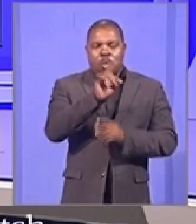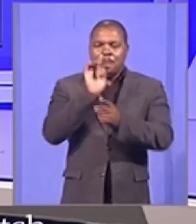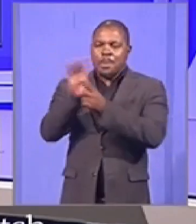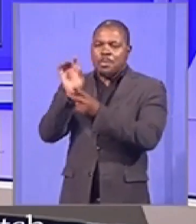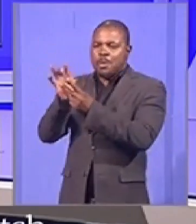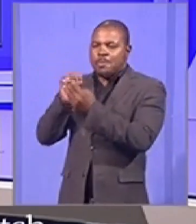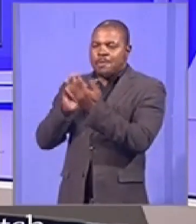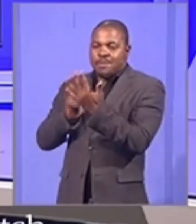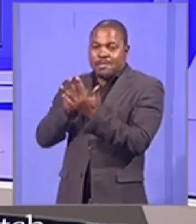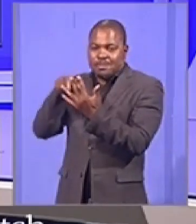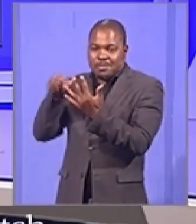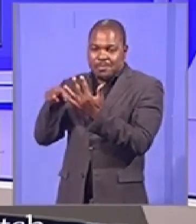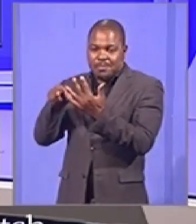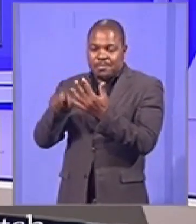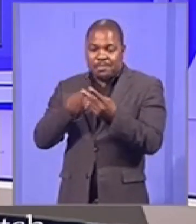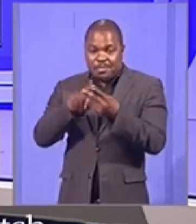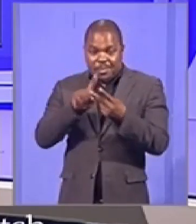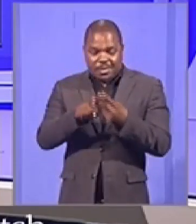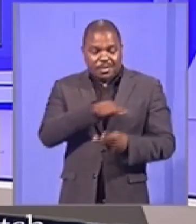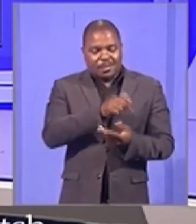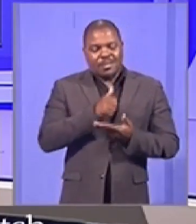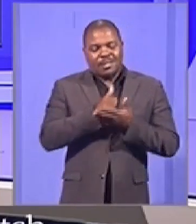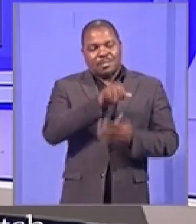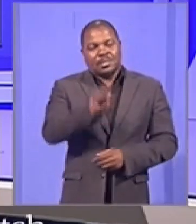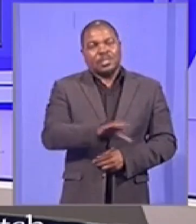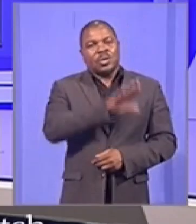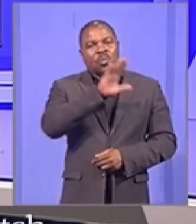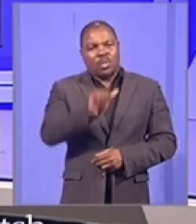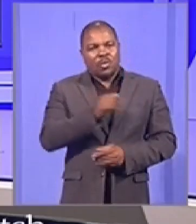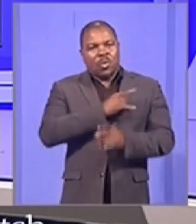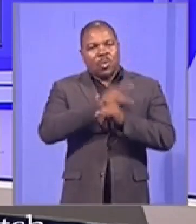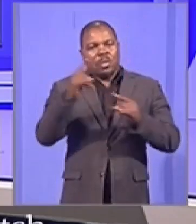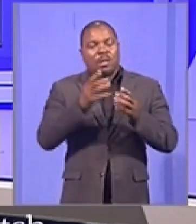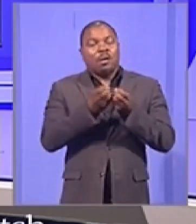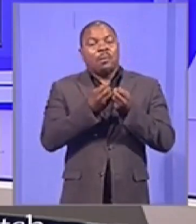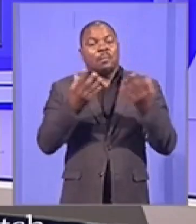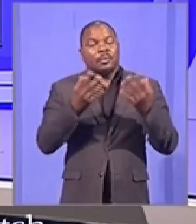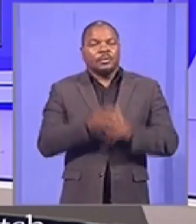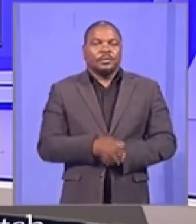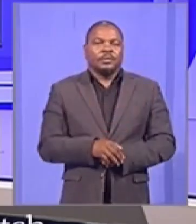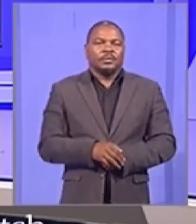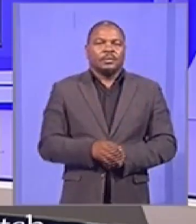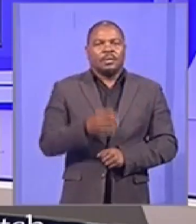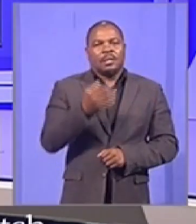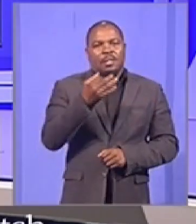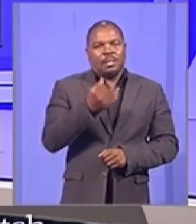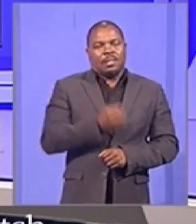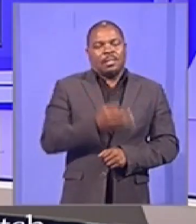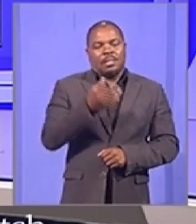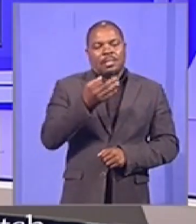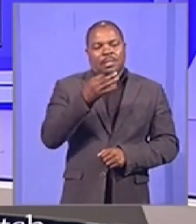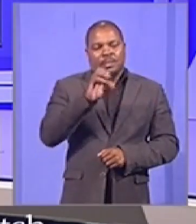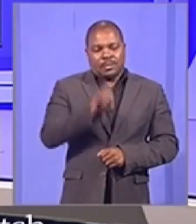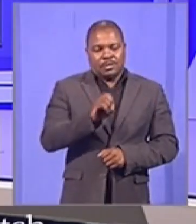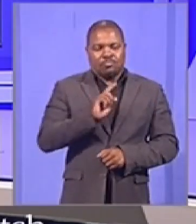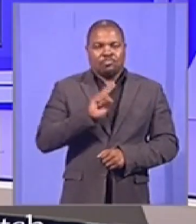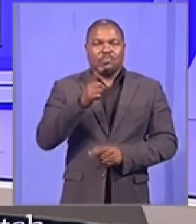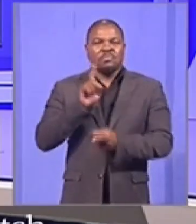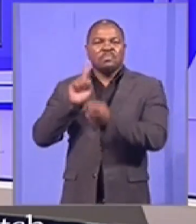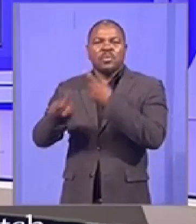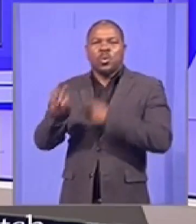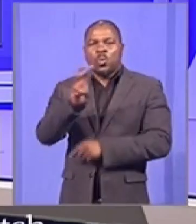di le 5 mme se ne sa ba lere le phenyo ya metabogo e ka 30 kgatlhanong le West Indies kwa